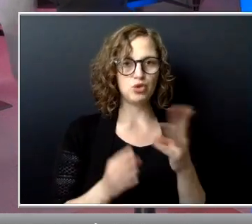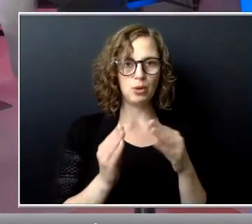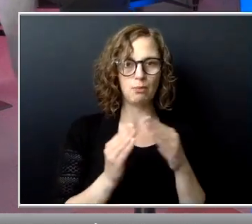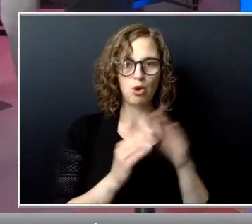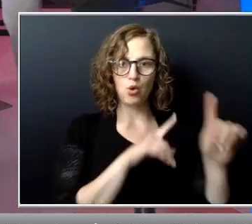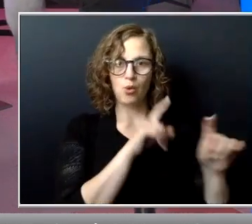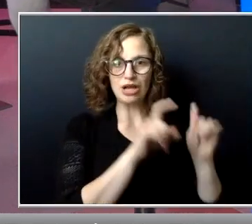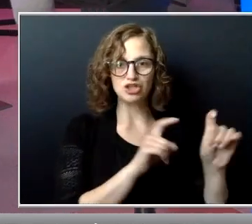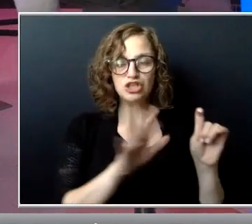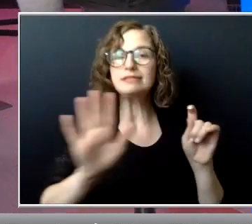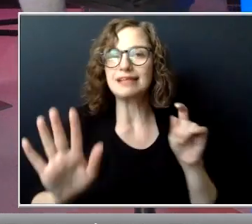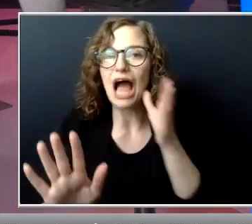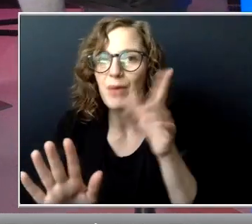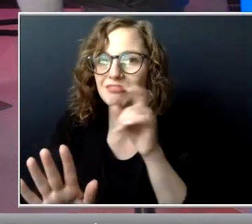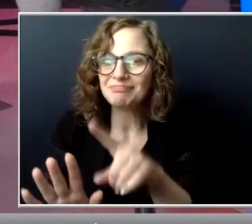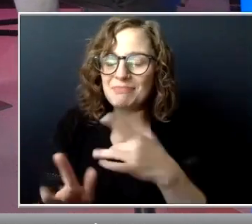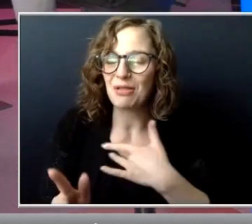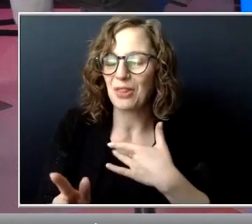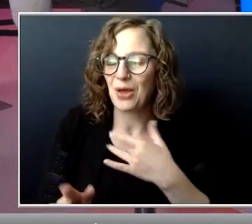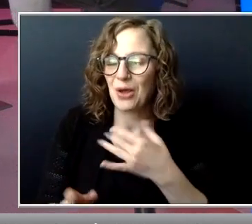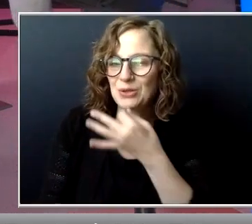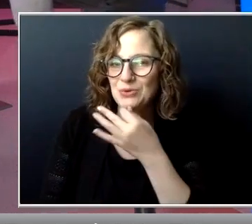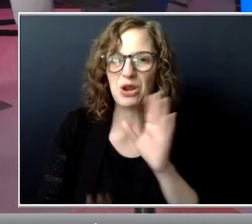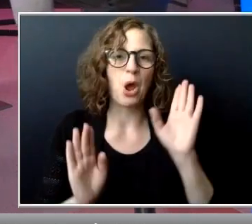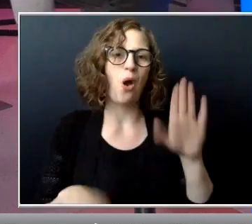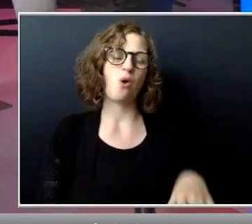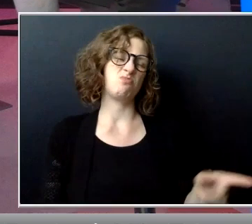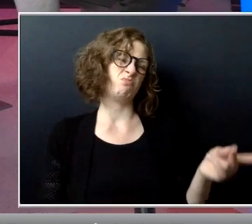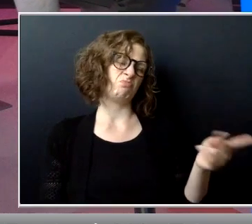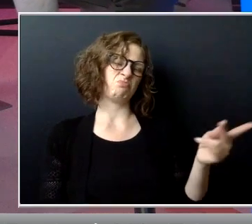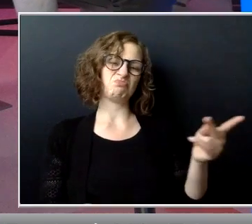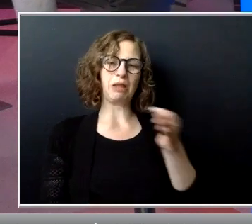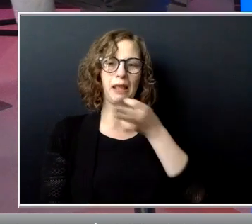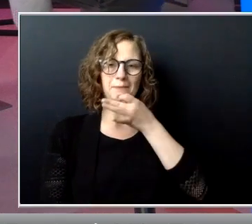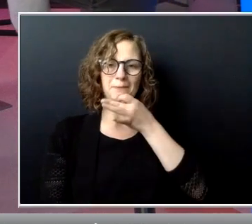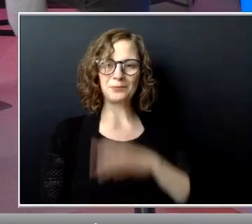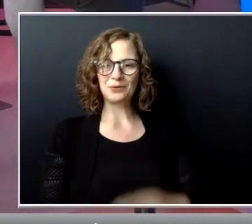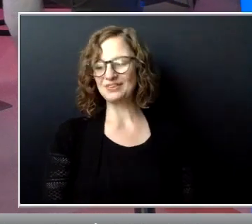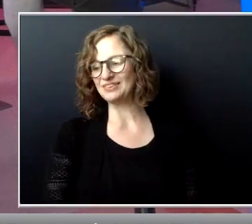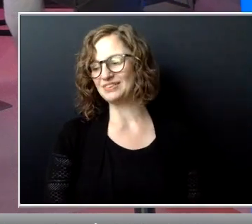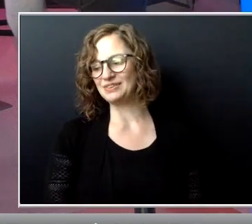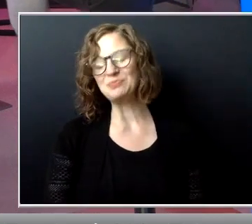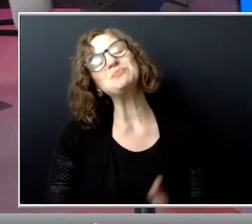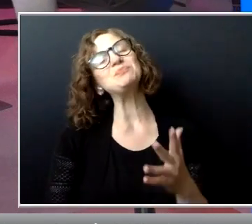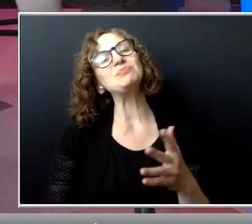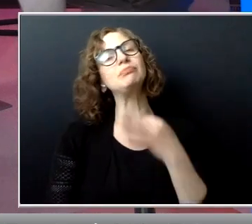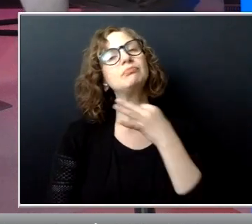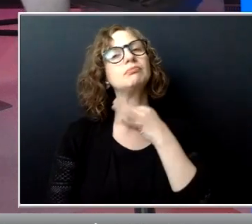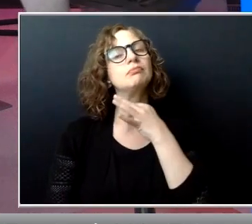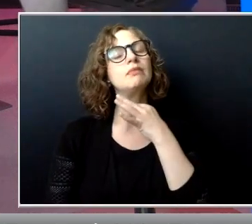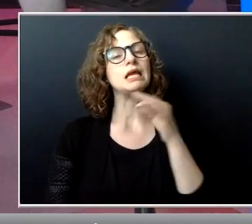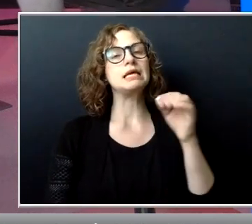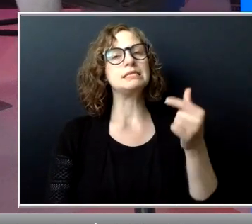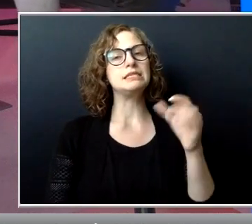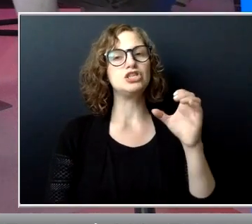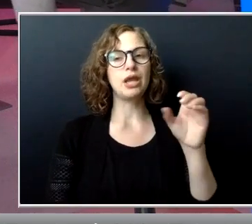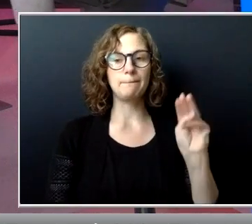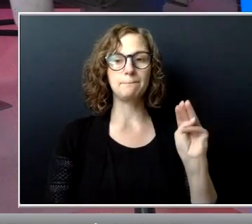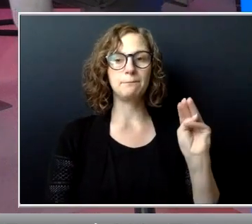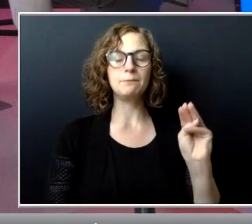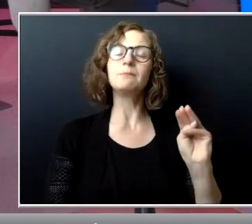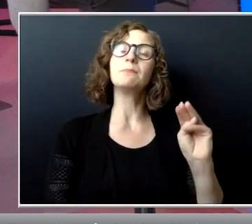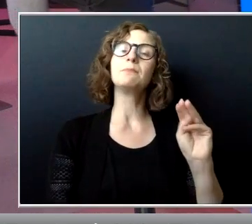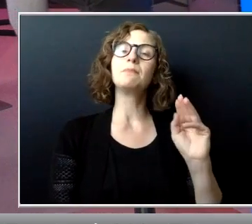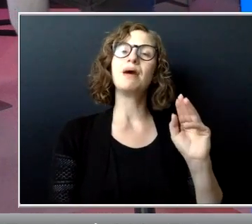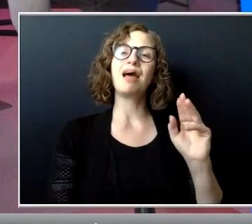heart component. They're the experts, they really are. But I want to ask you about the continuous glucose monitor and the information